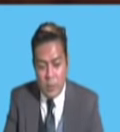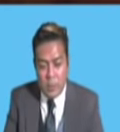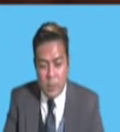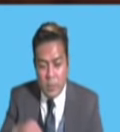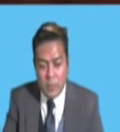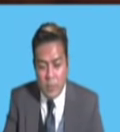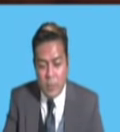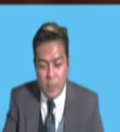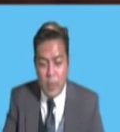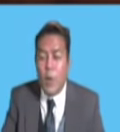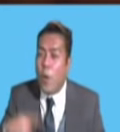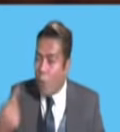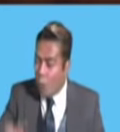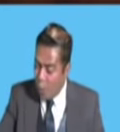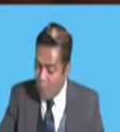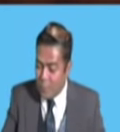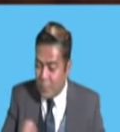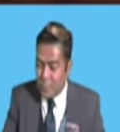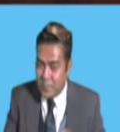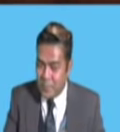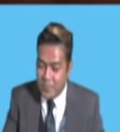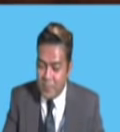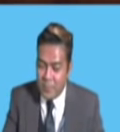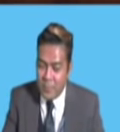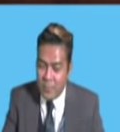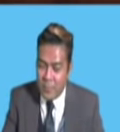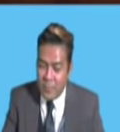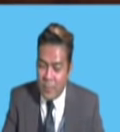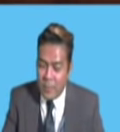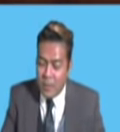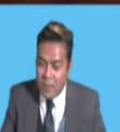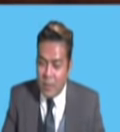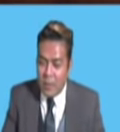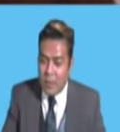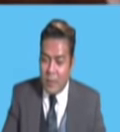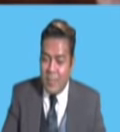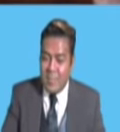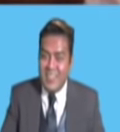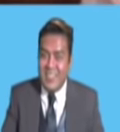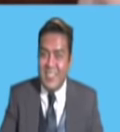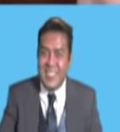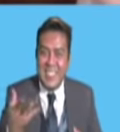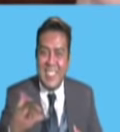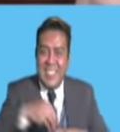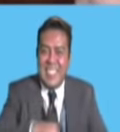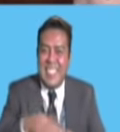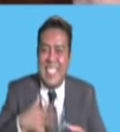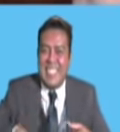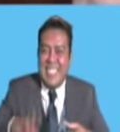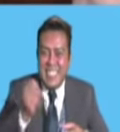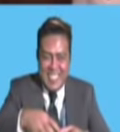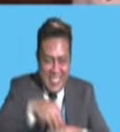space. Contribute cultural safeguards. Tambua Shop. Honourable Speaker, sir, I also wish to commend this